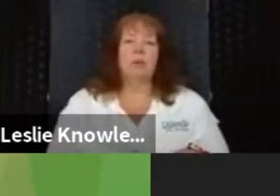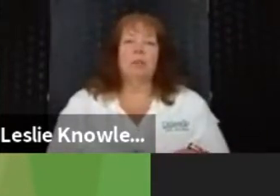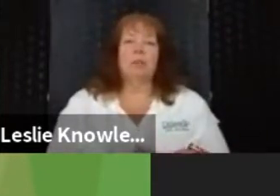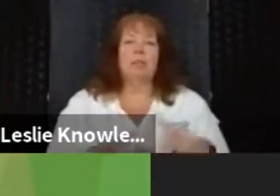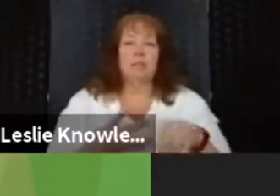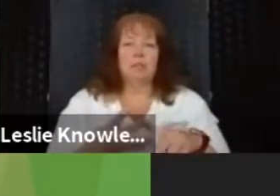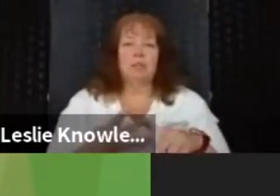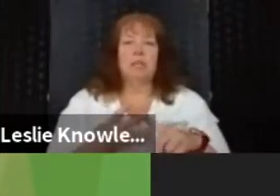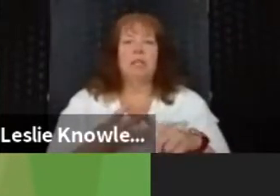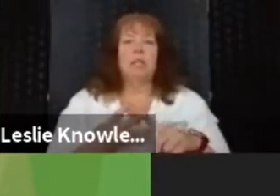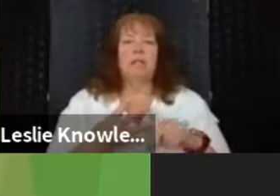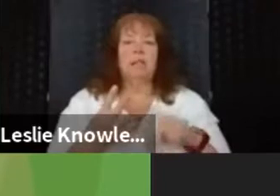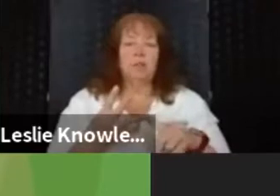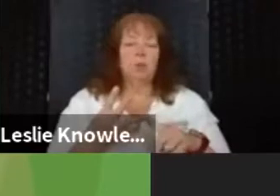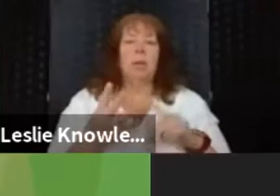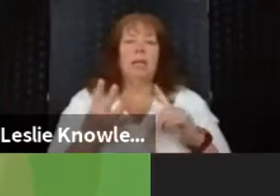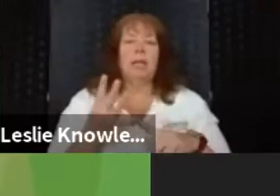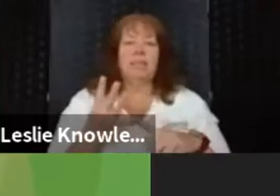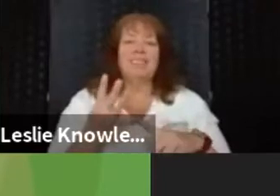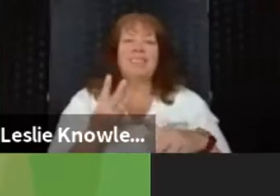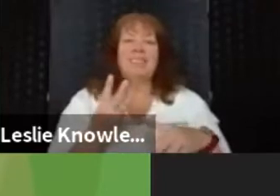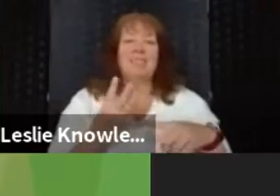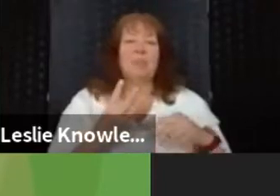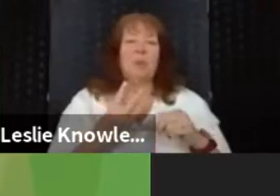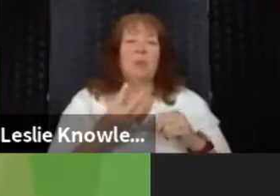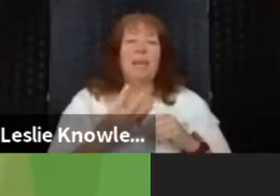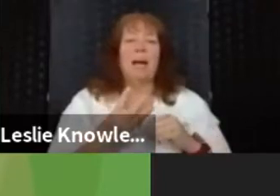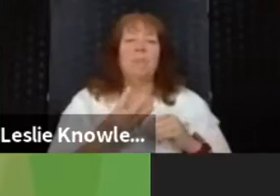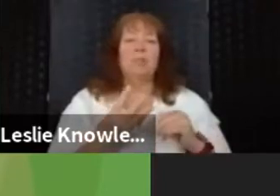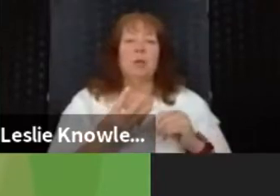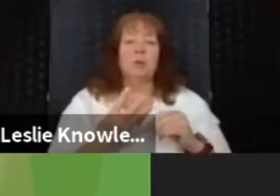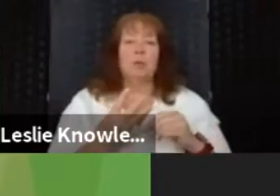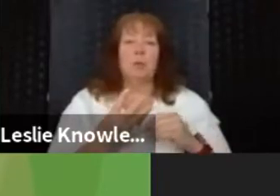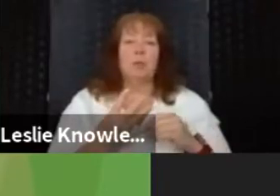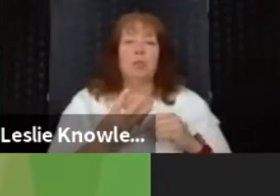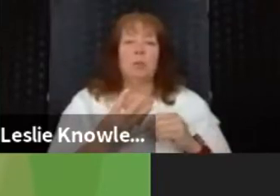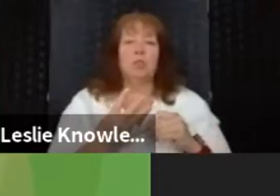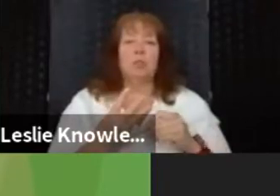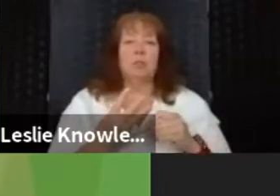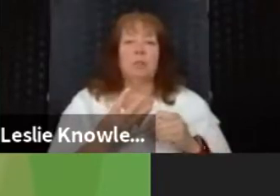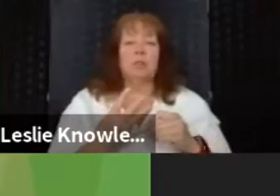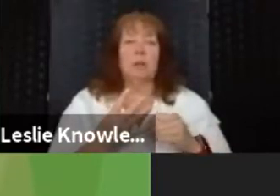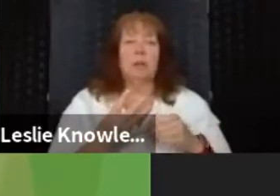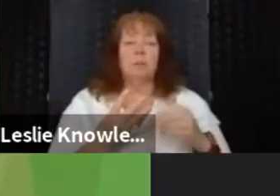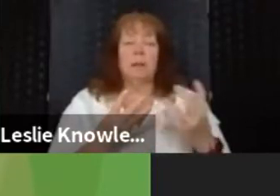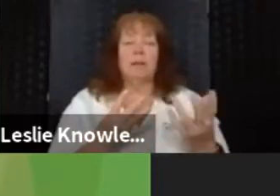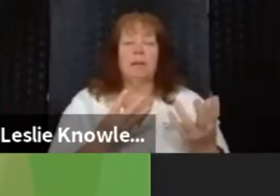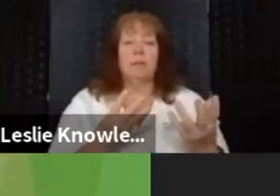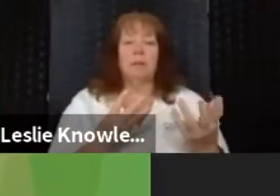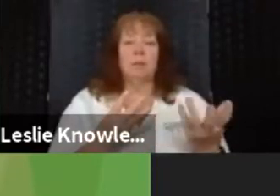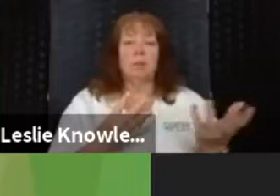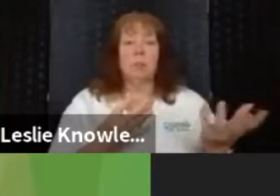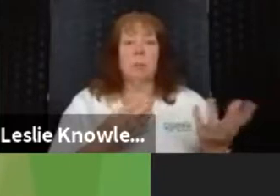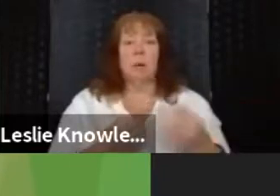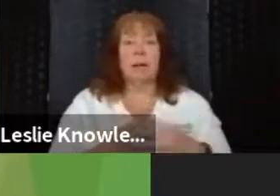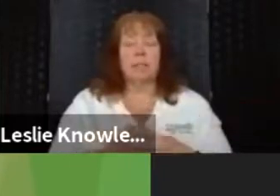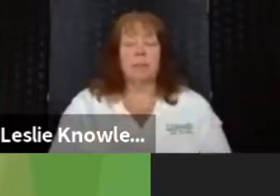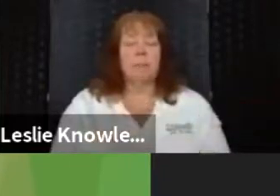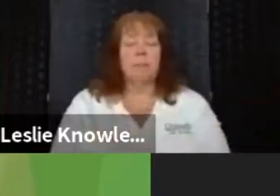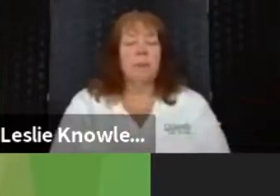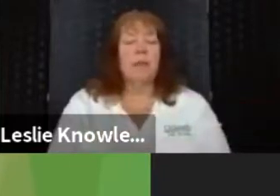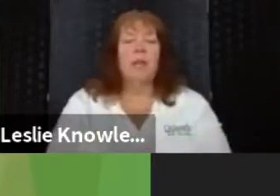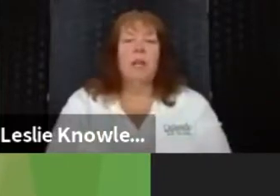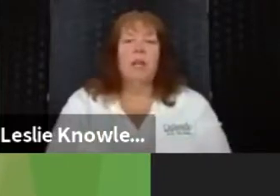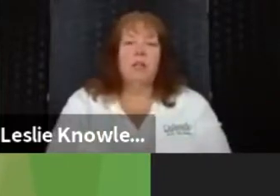10 hours, then it's 15, then it's 20, and then it's 60 for the capstone course, which is ASL Interpreting